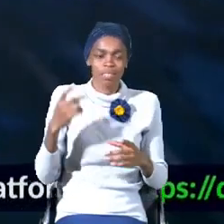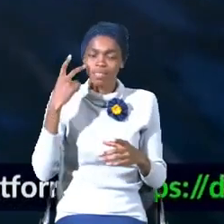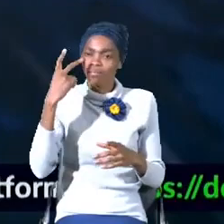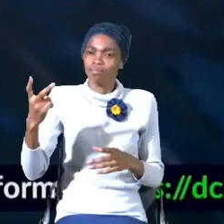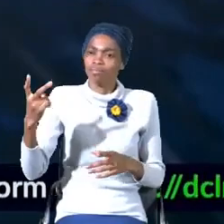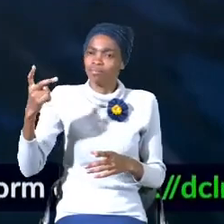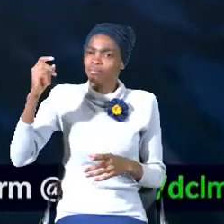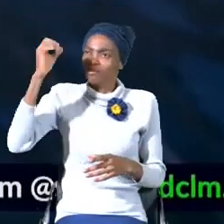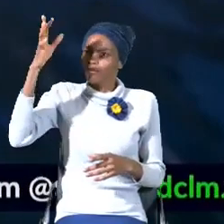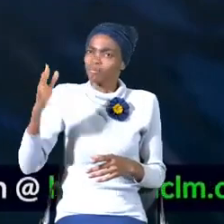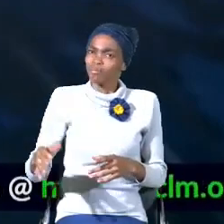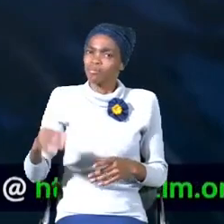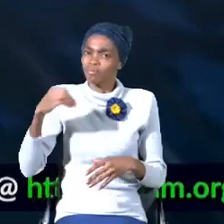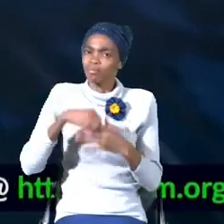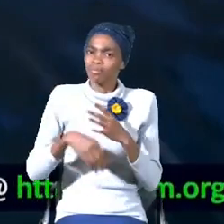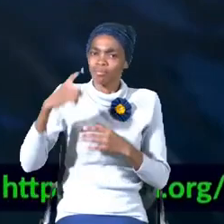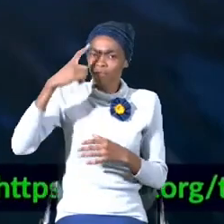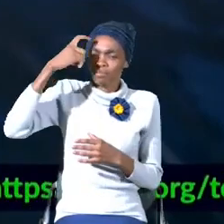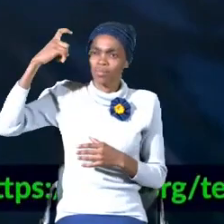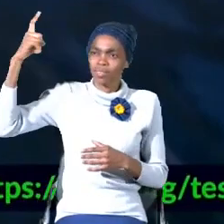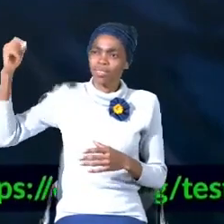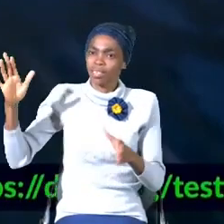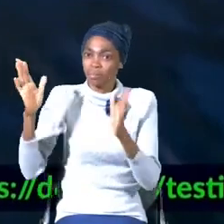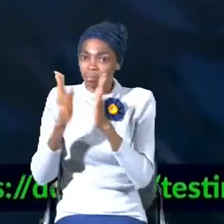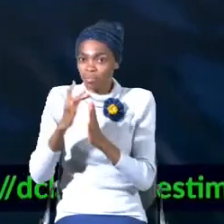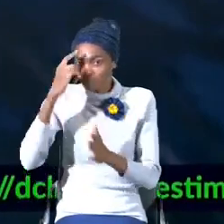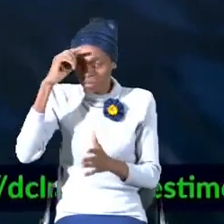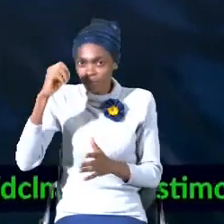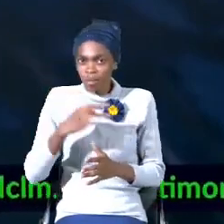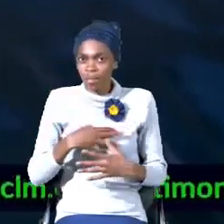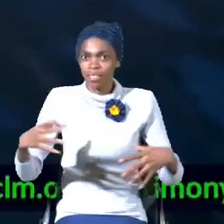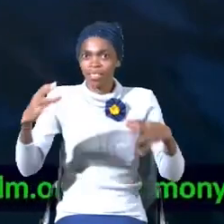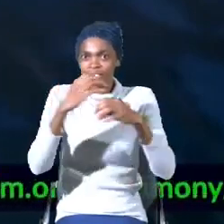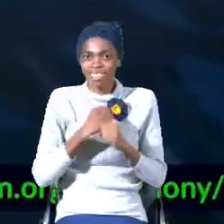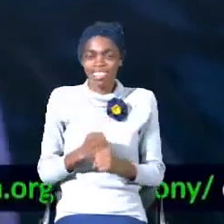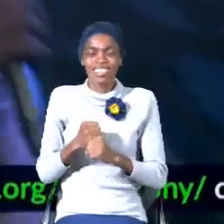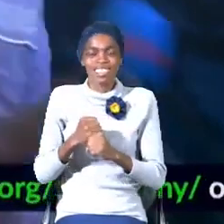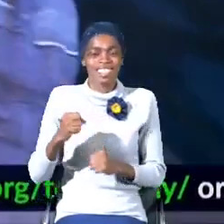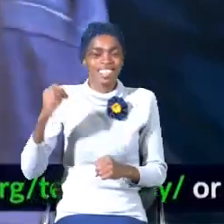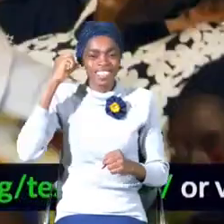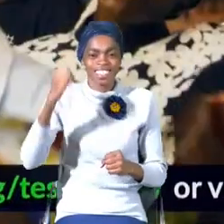and I received my healing. And today, I ate two eba.